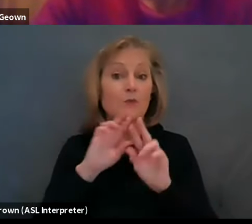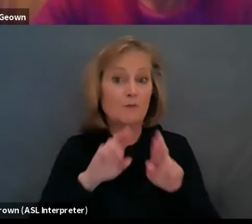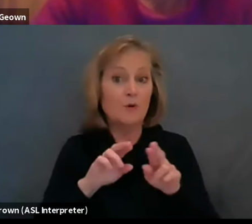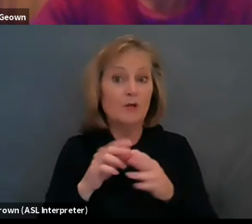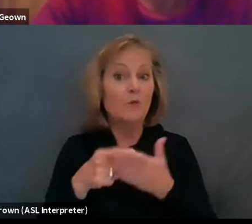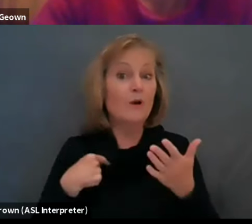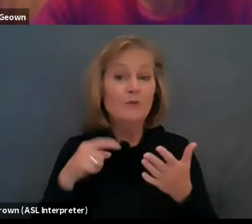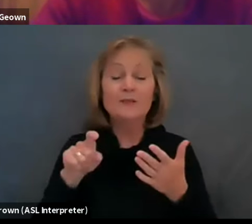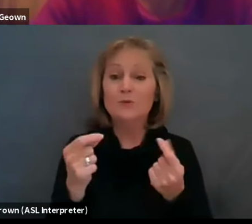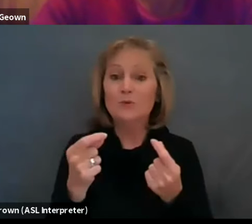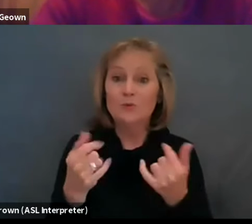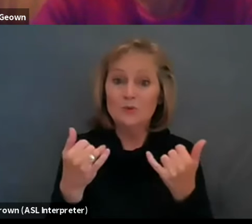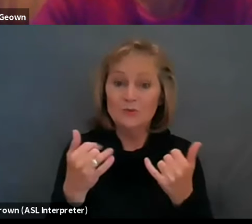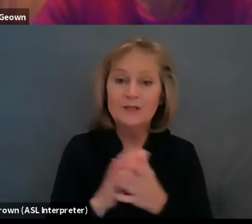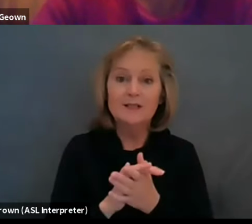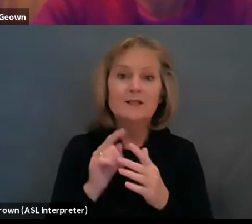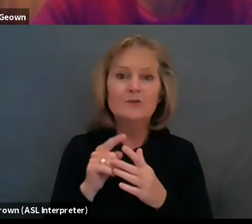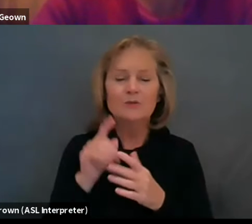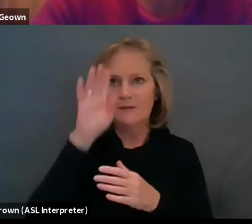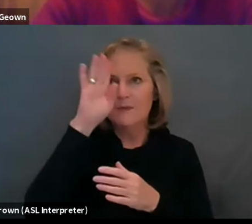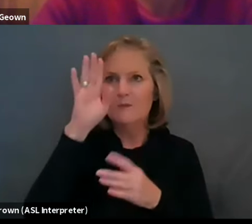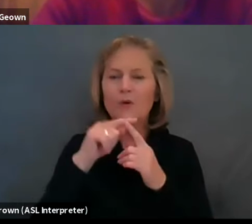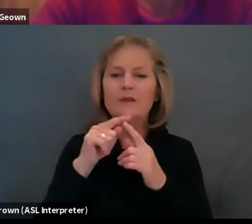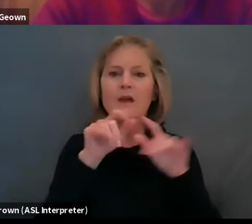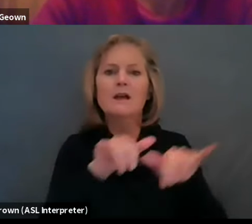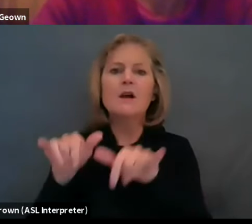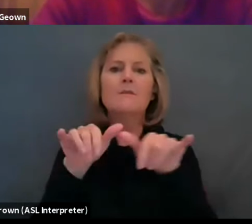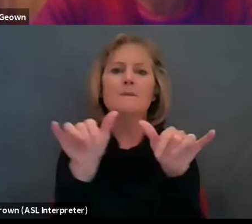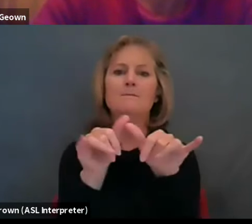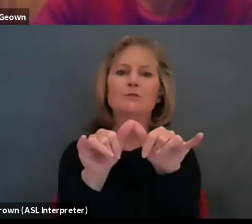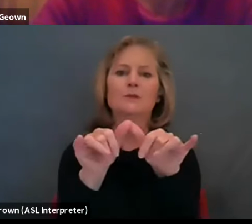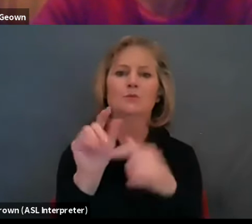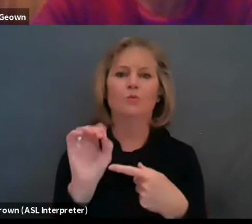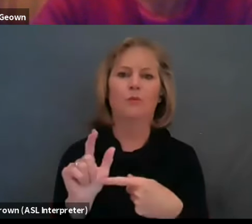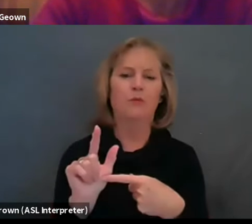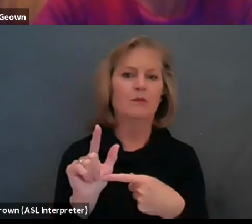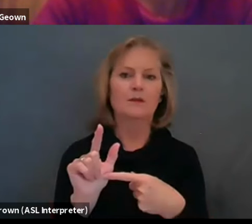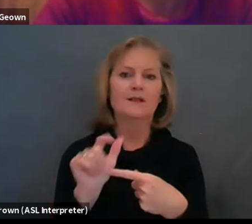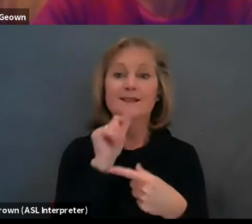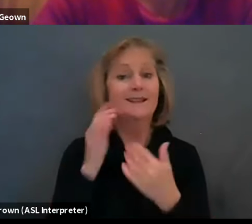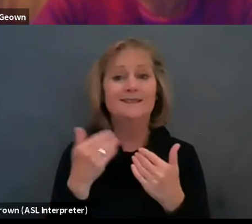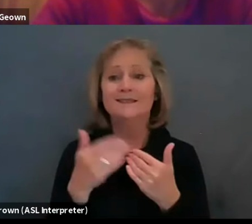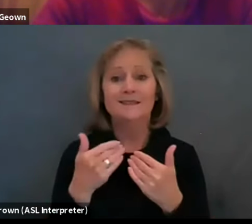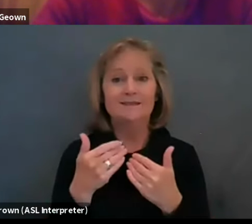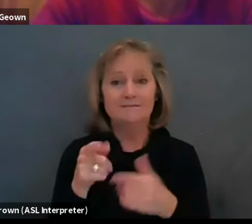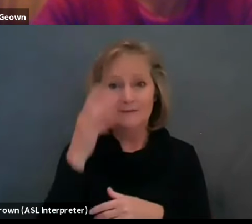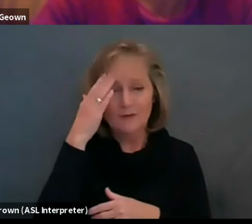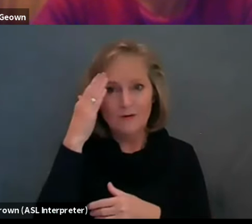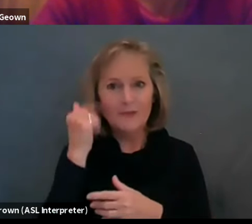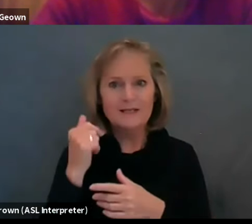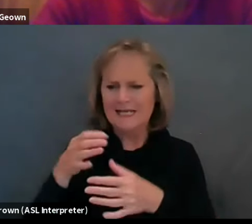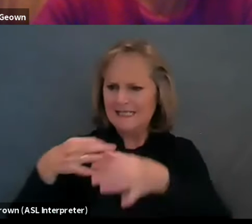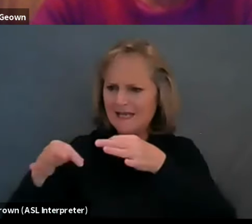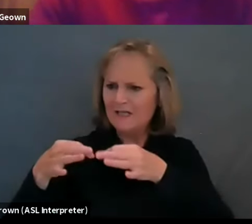What we need to do here is to come up with a common measurement tool. It's not an easy job, as you know, because the